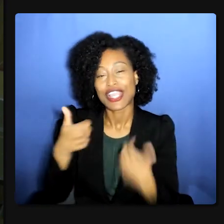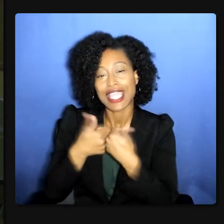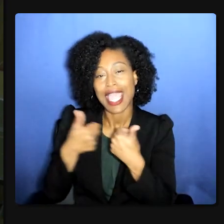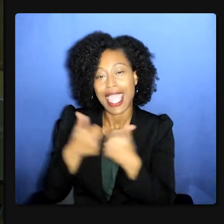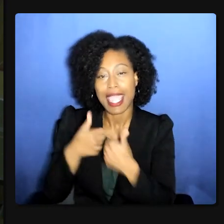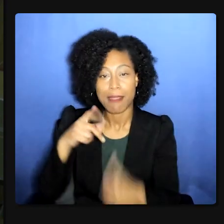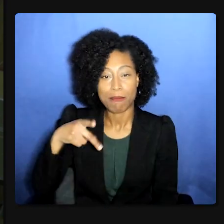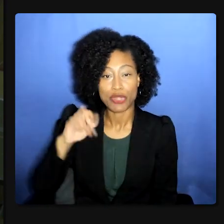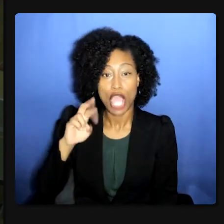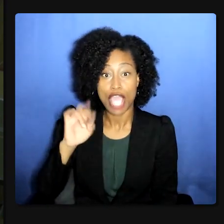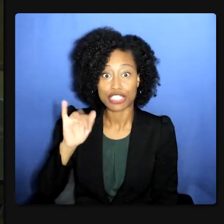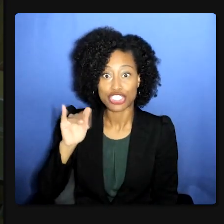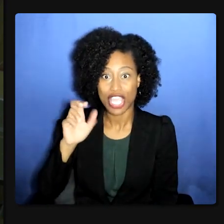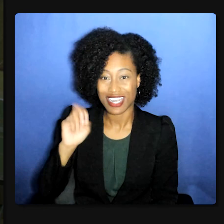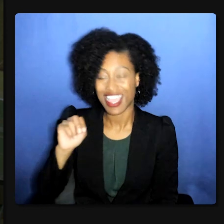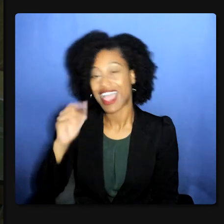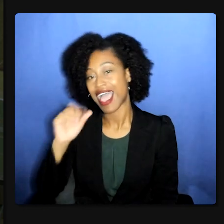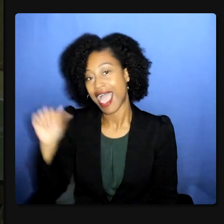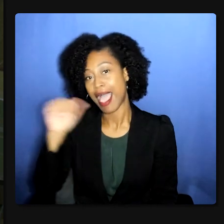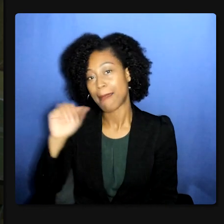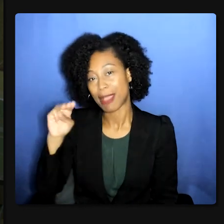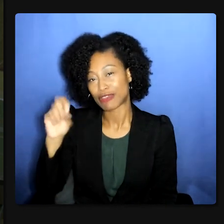azuregameproduction@microsoft.com. We'd love to hear from you.